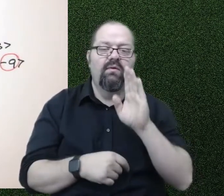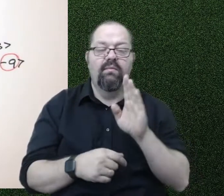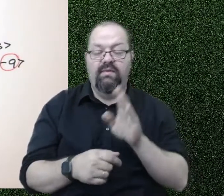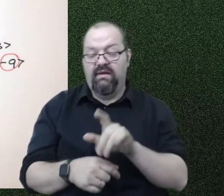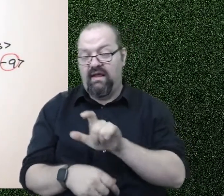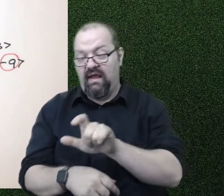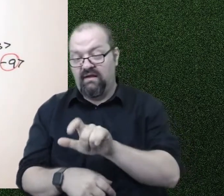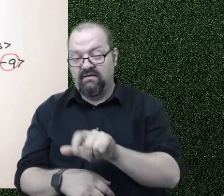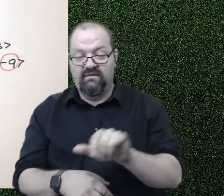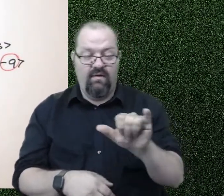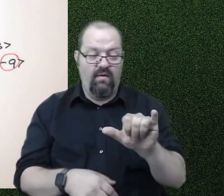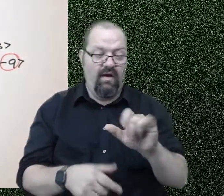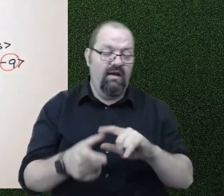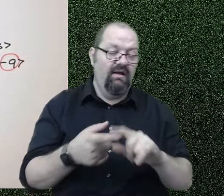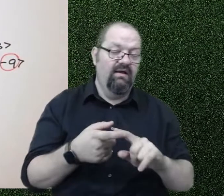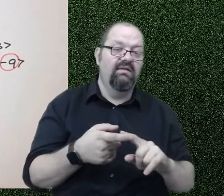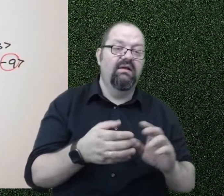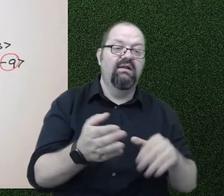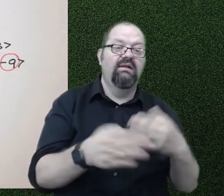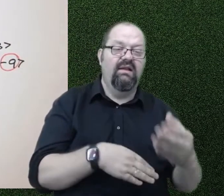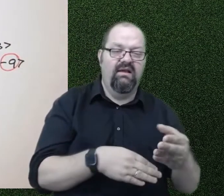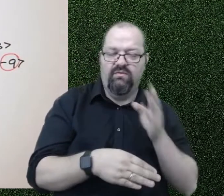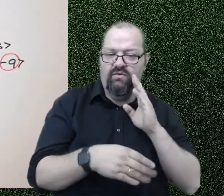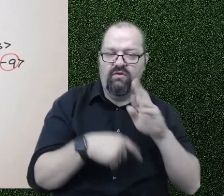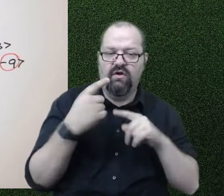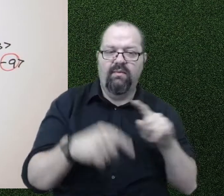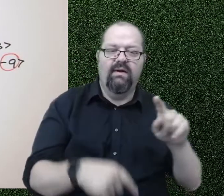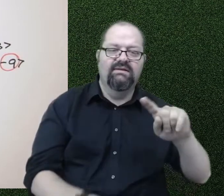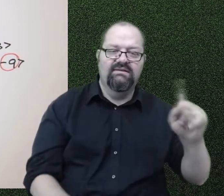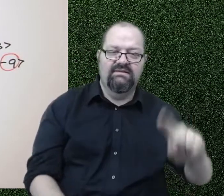In the next video, we're going to talk about z components.